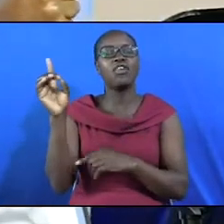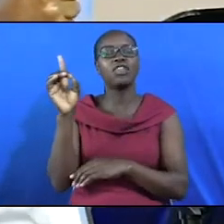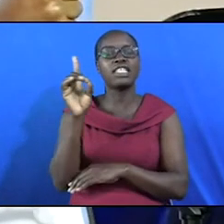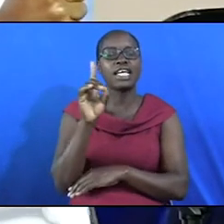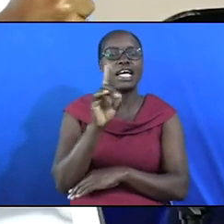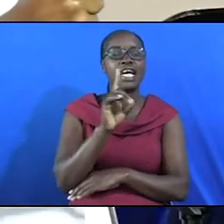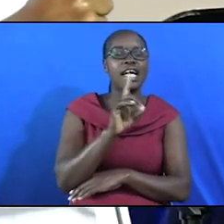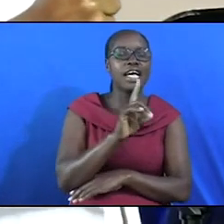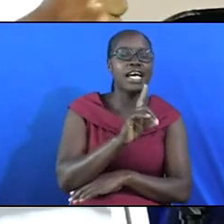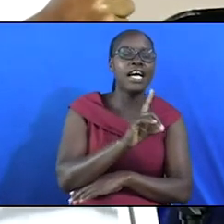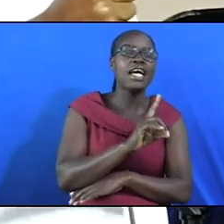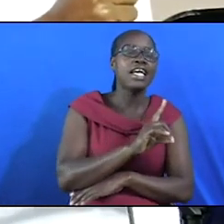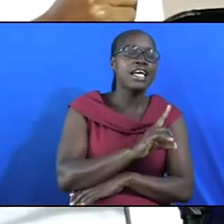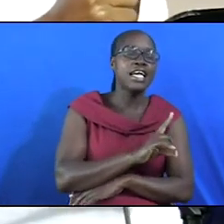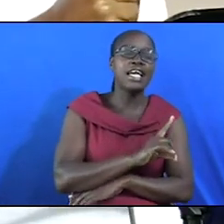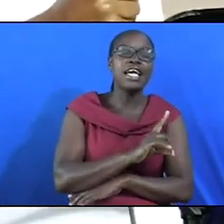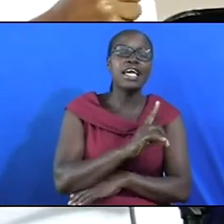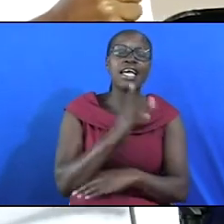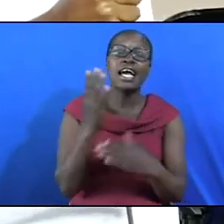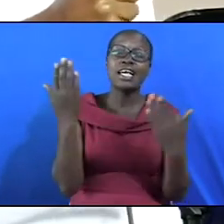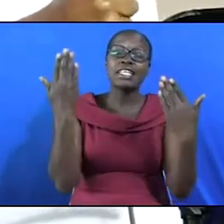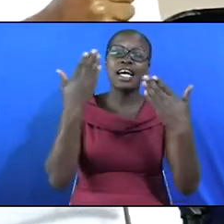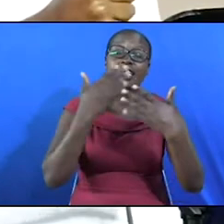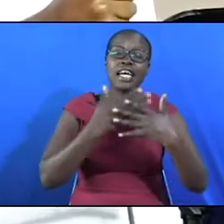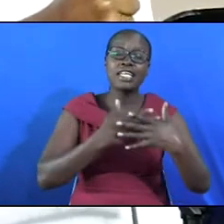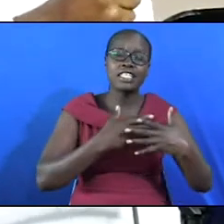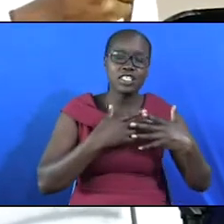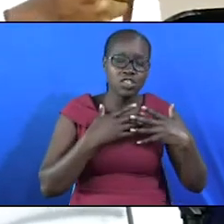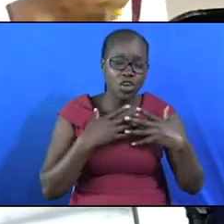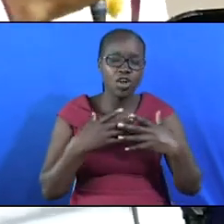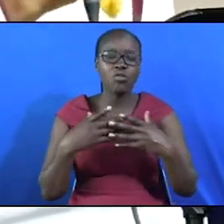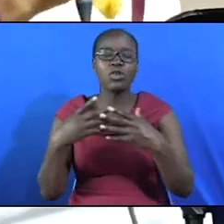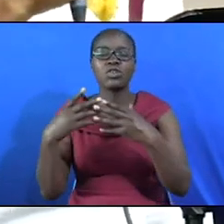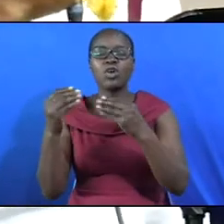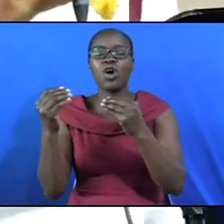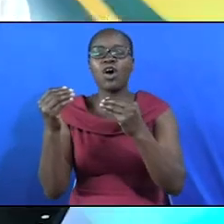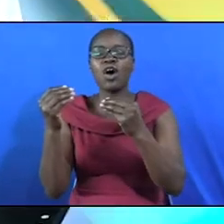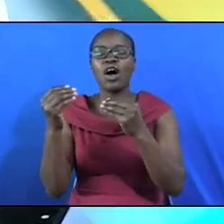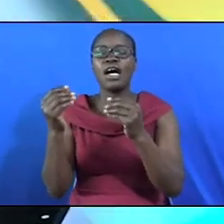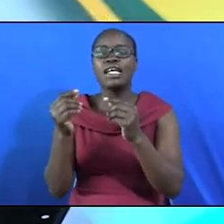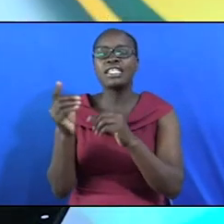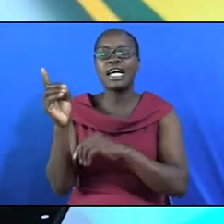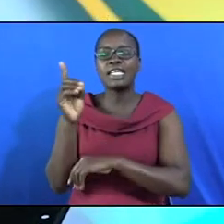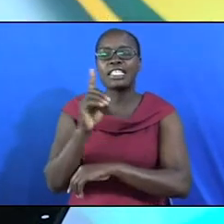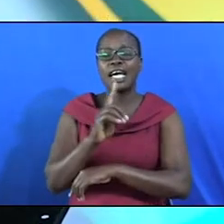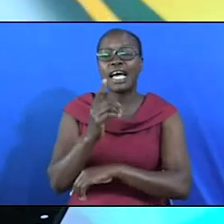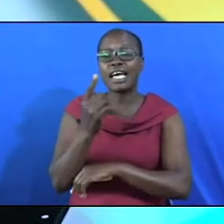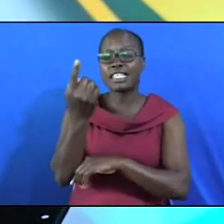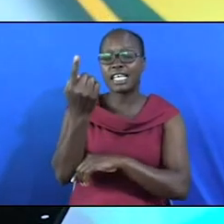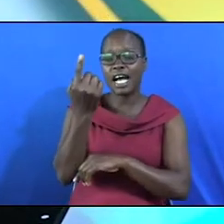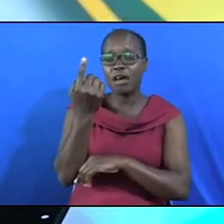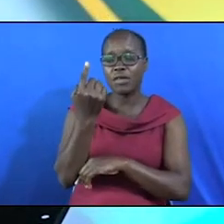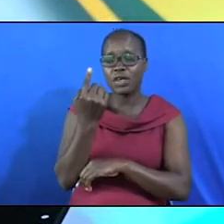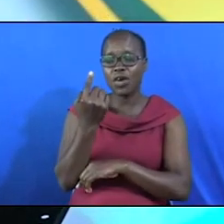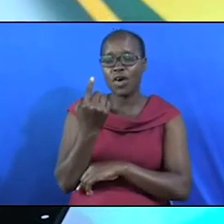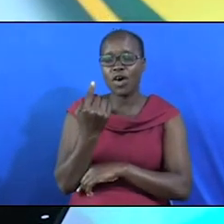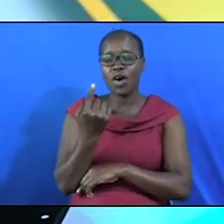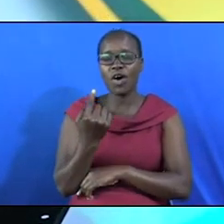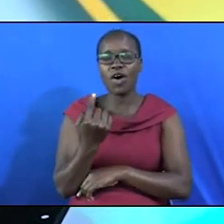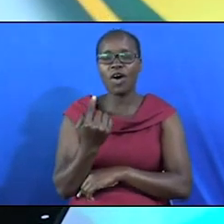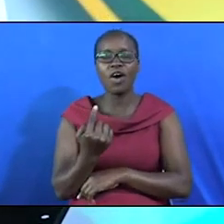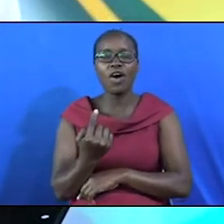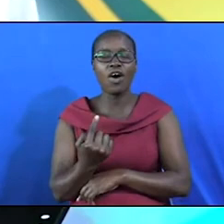breaking of the day. The night is almost gone, the day is